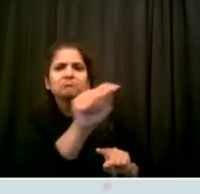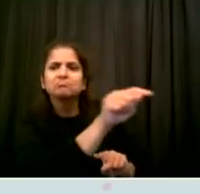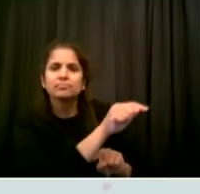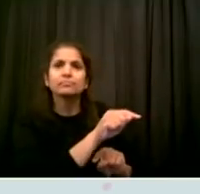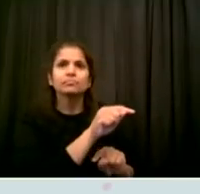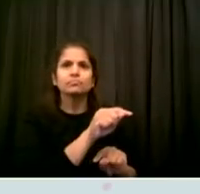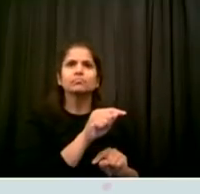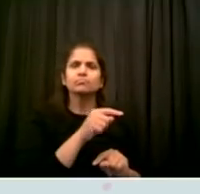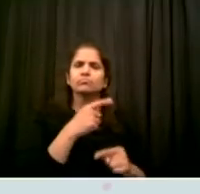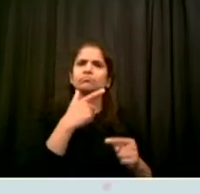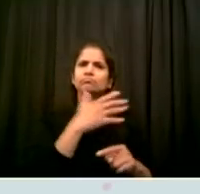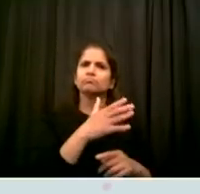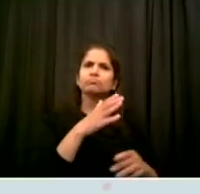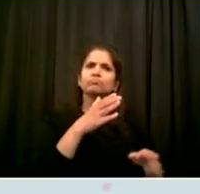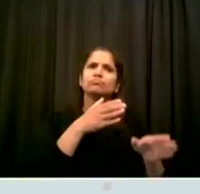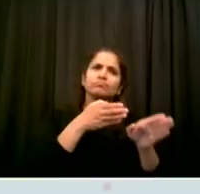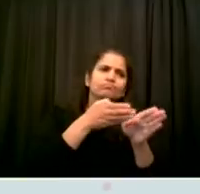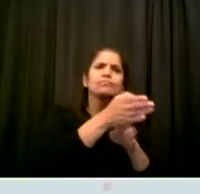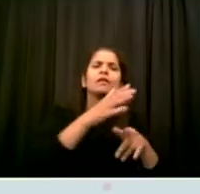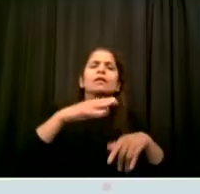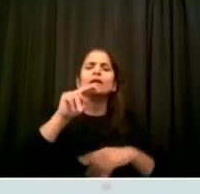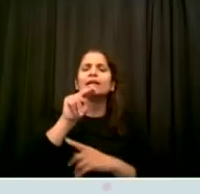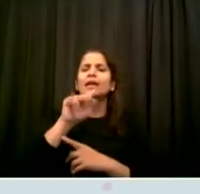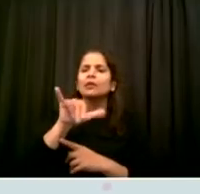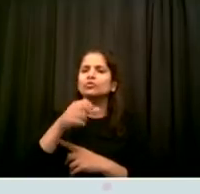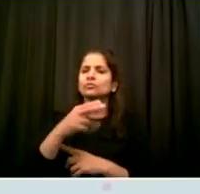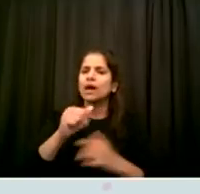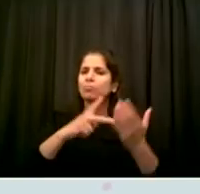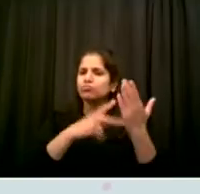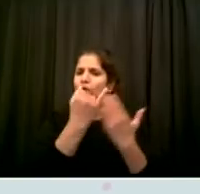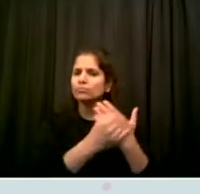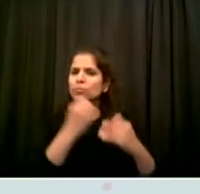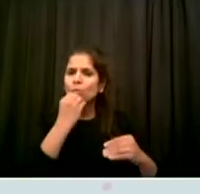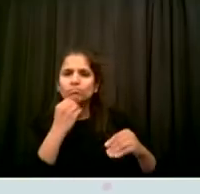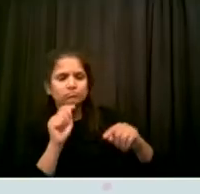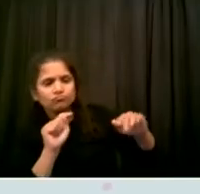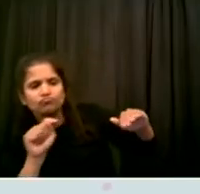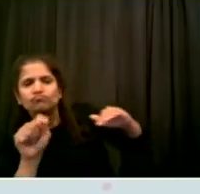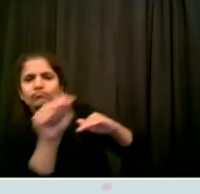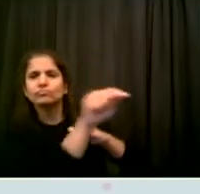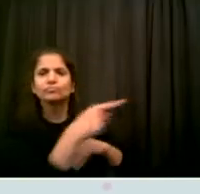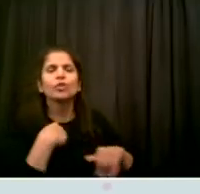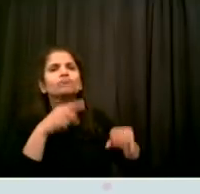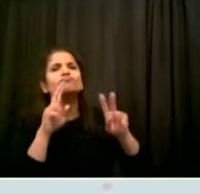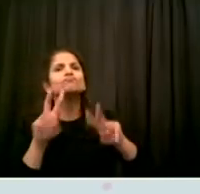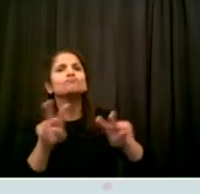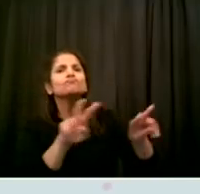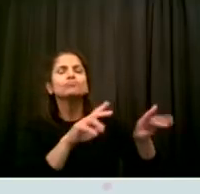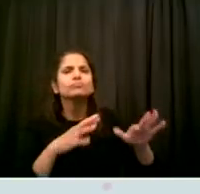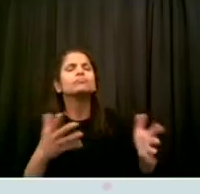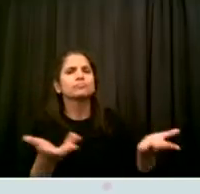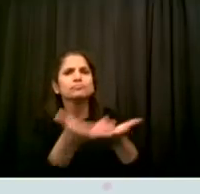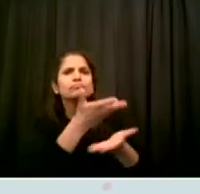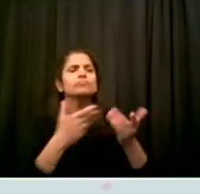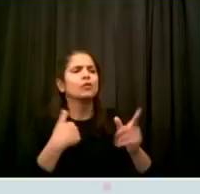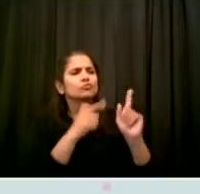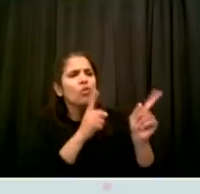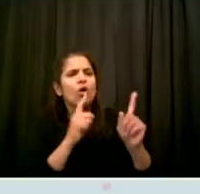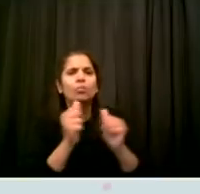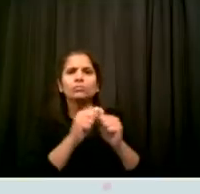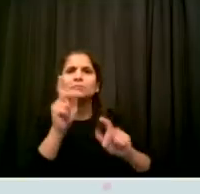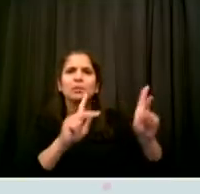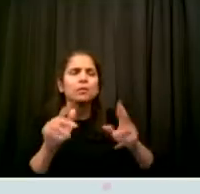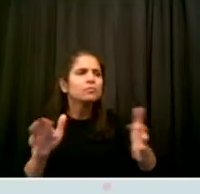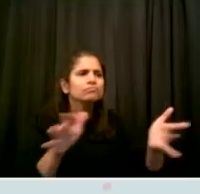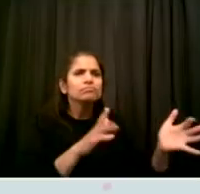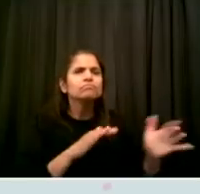city, in fact, in this country. And what I heard over and over again was people feeling the burden of having had